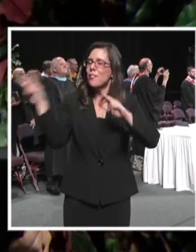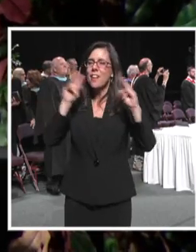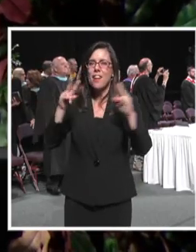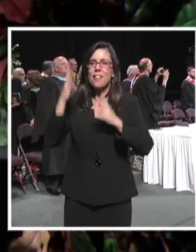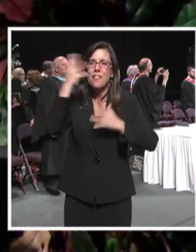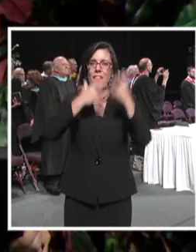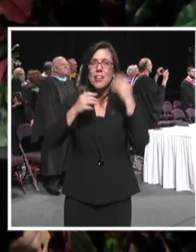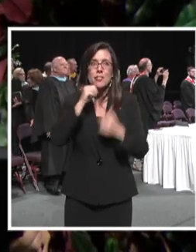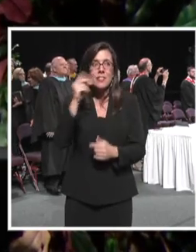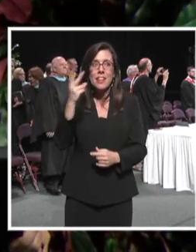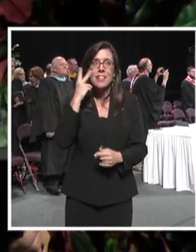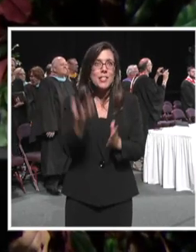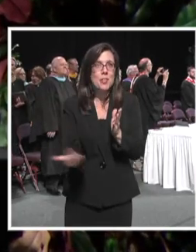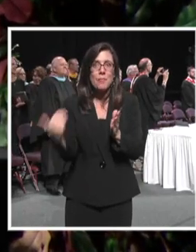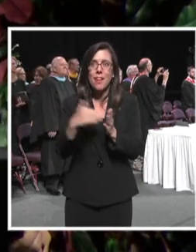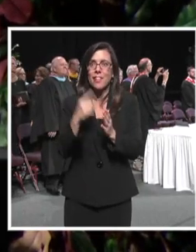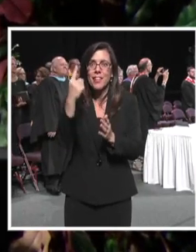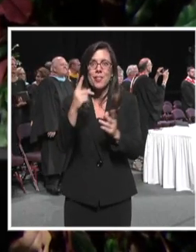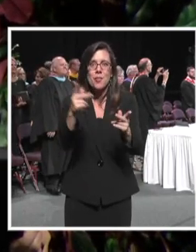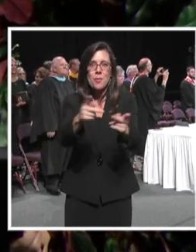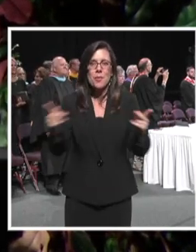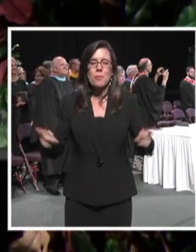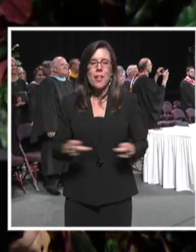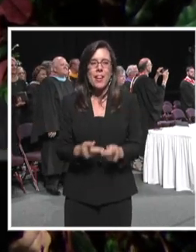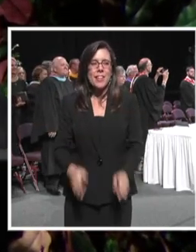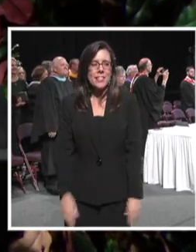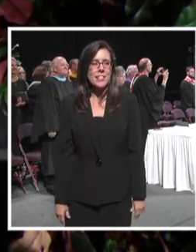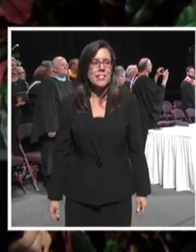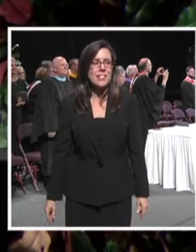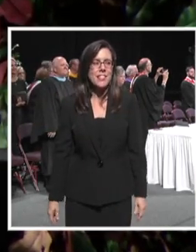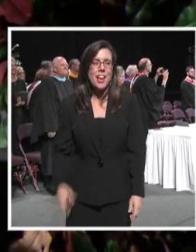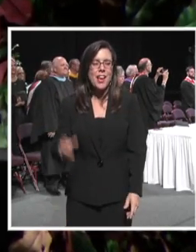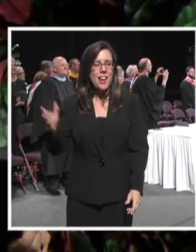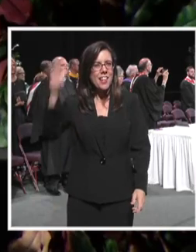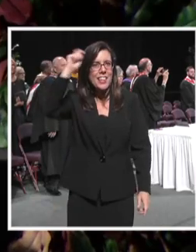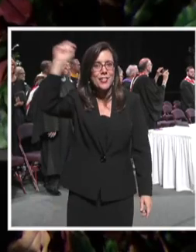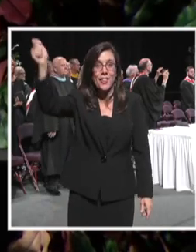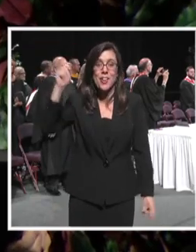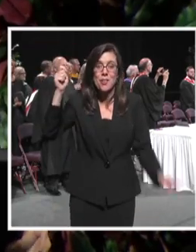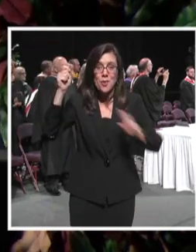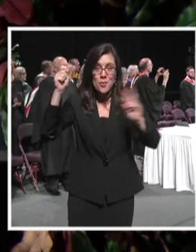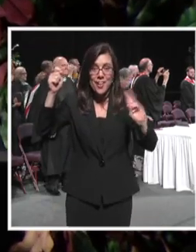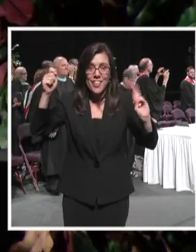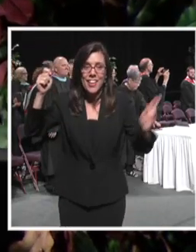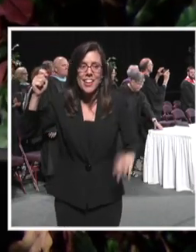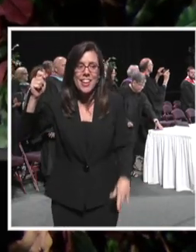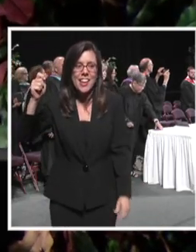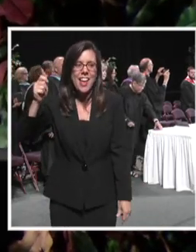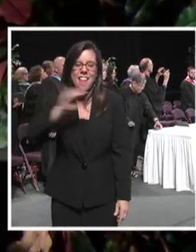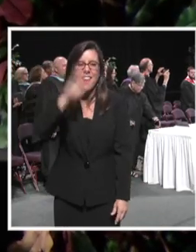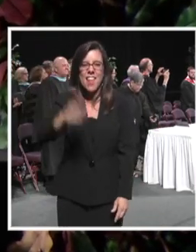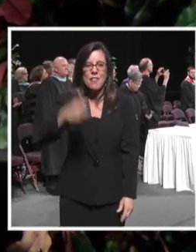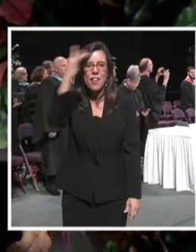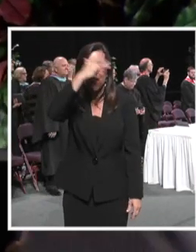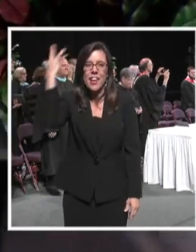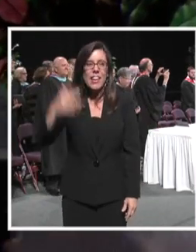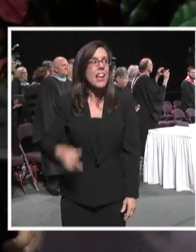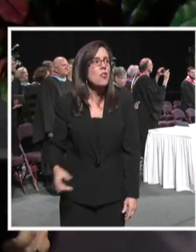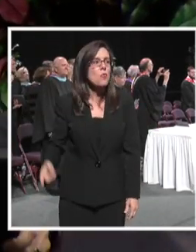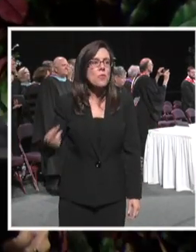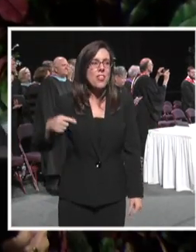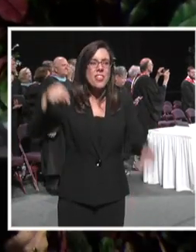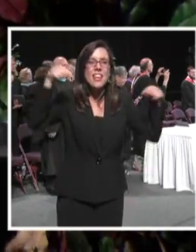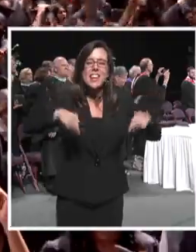faces. We won't see them all again in one place. Grab a hold of your hats and never forget